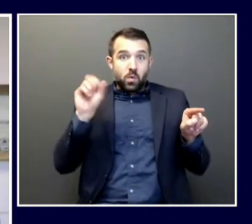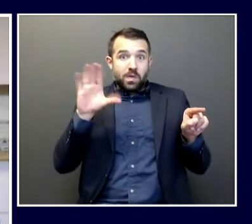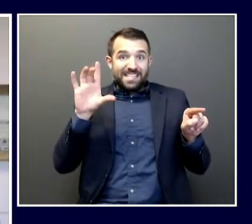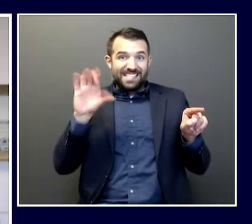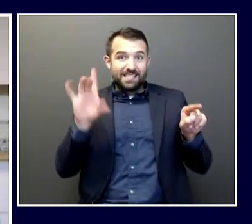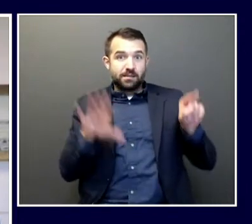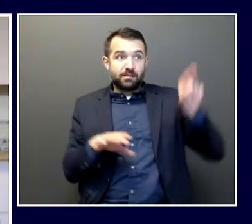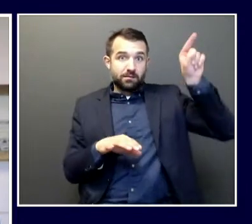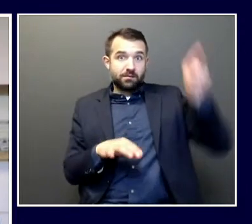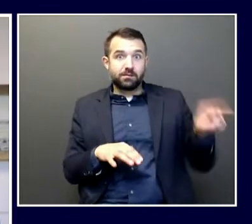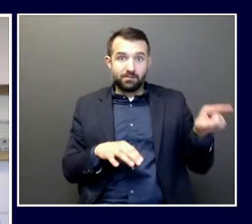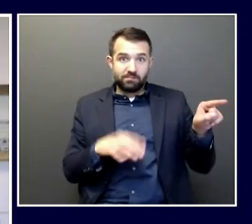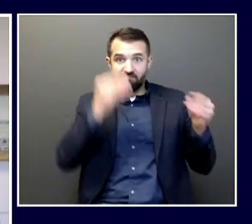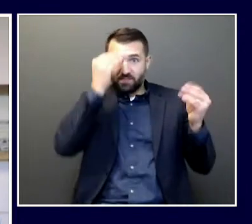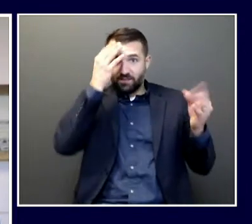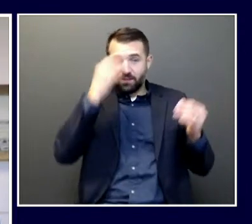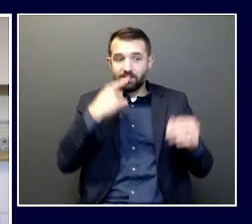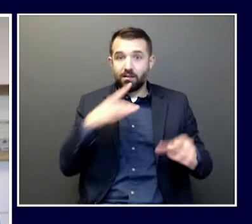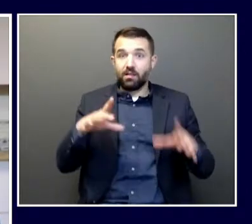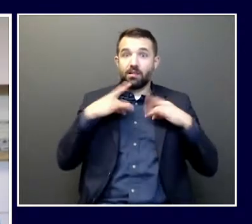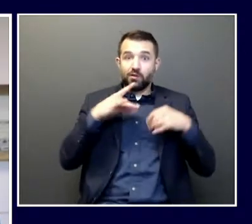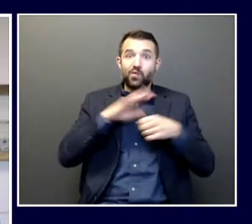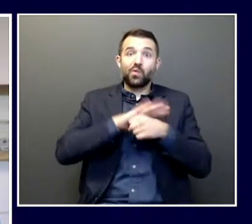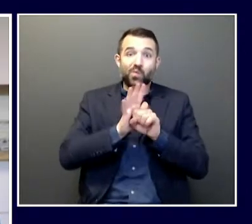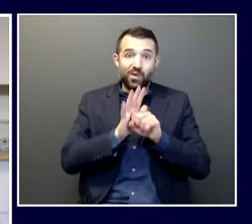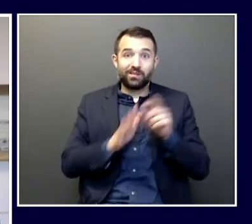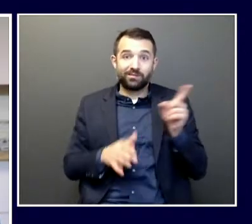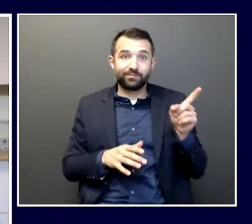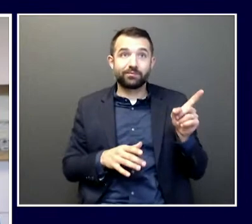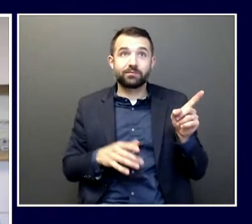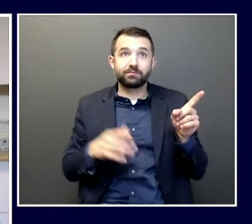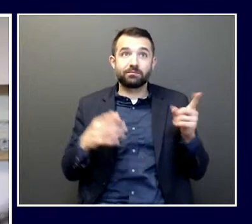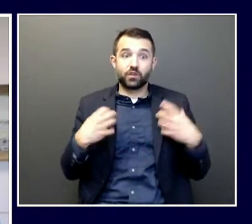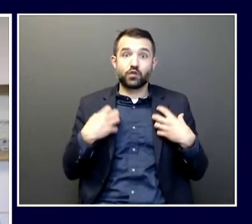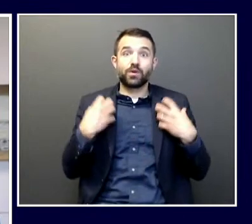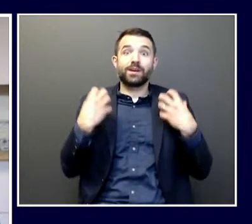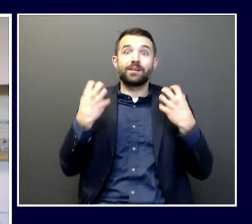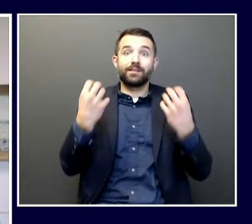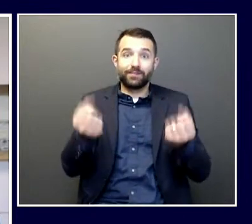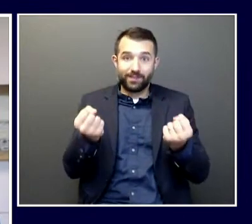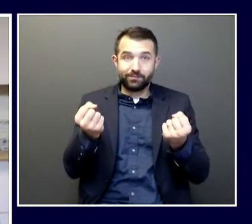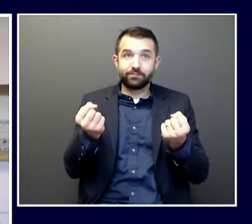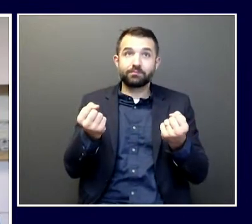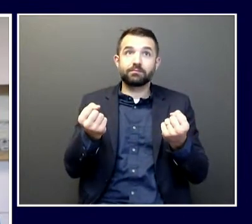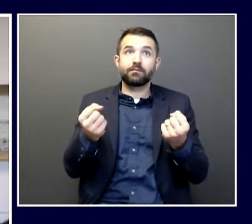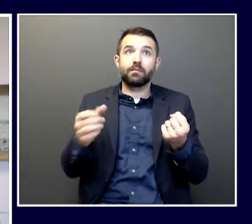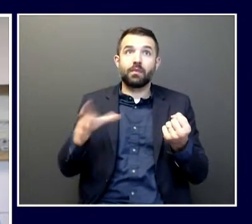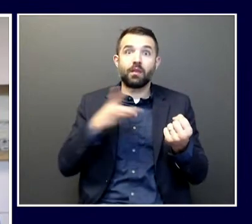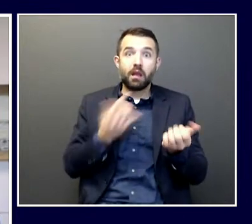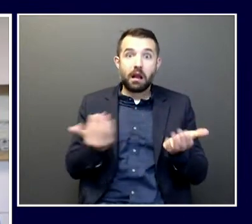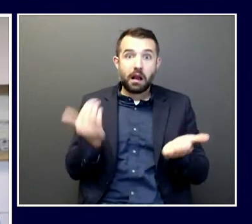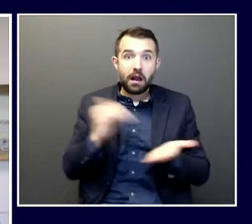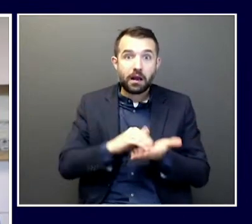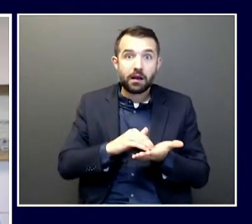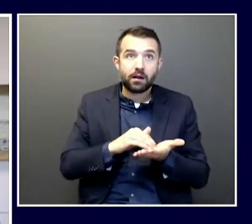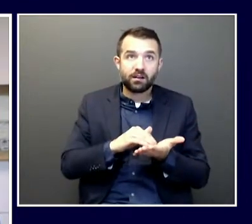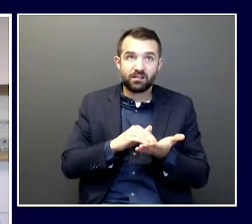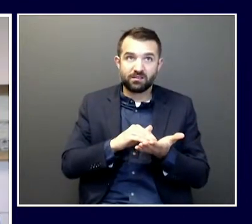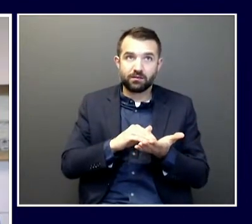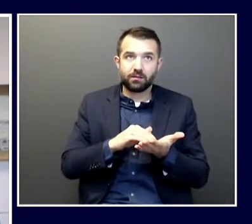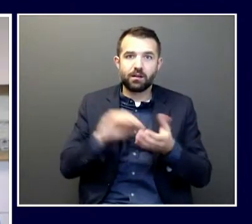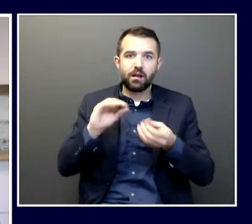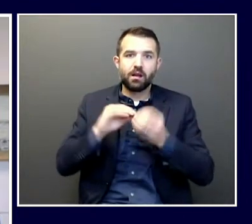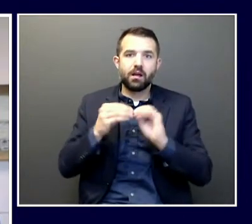in Maine and Vermont is really low compared to the South, the Southeast. And so that's one